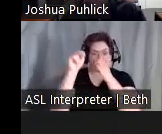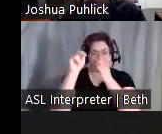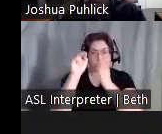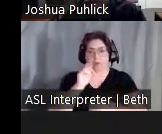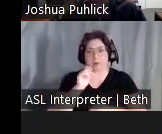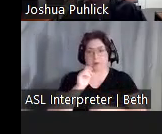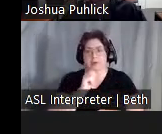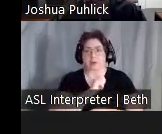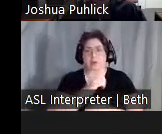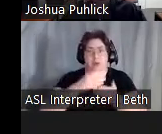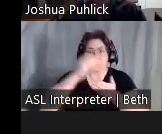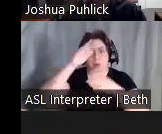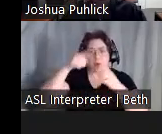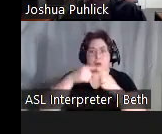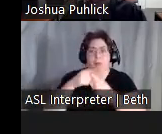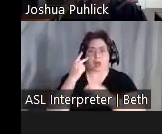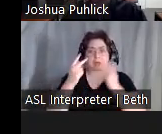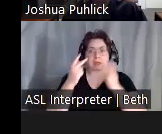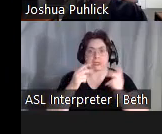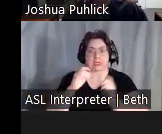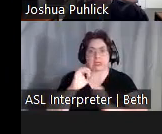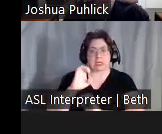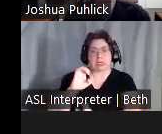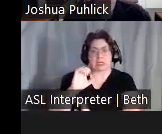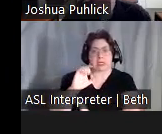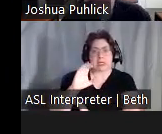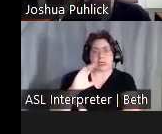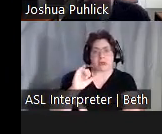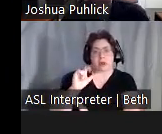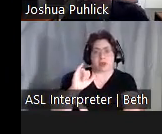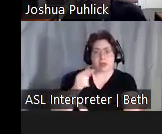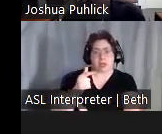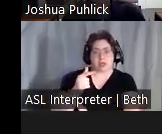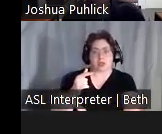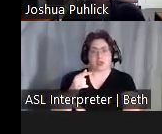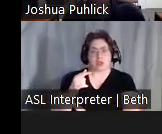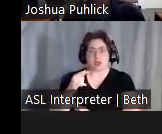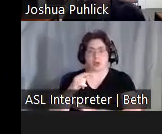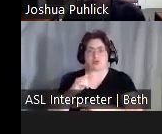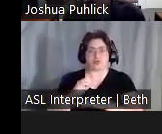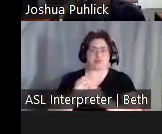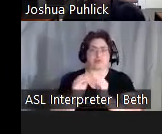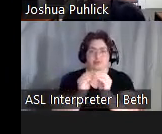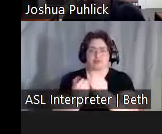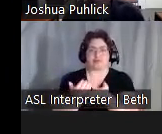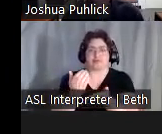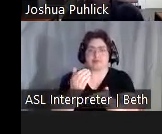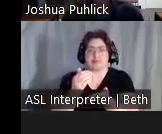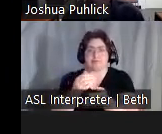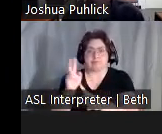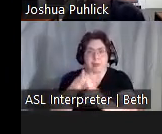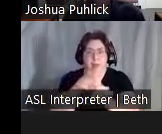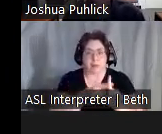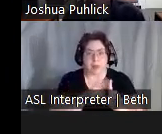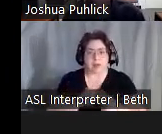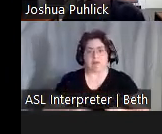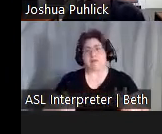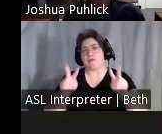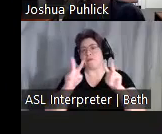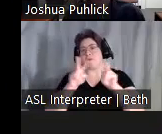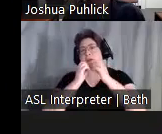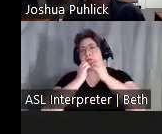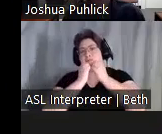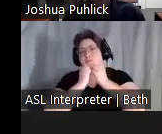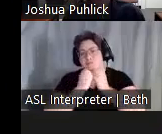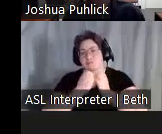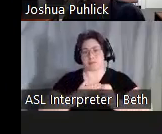valuable throughout my career. And while I was at NAU, I began to see people think